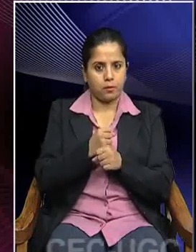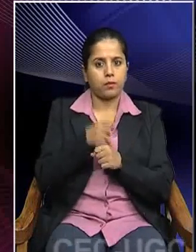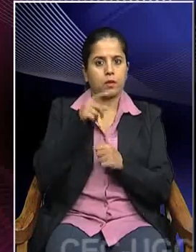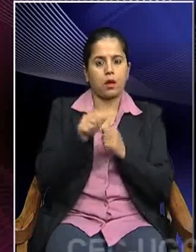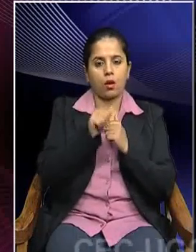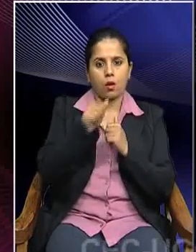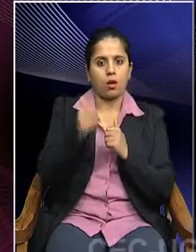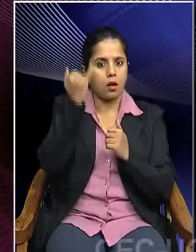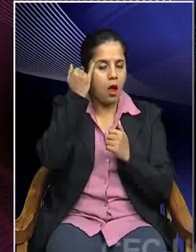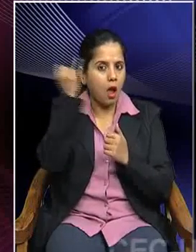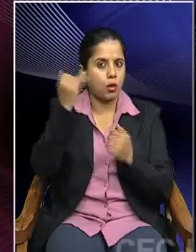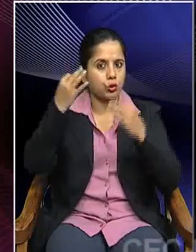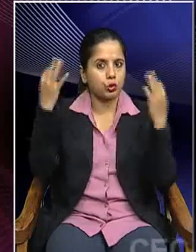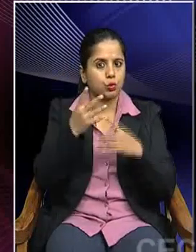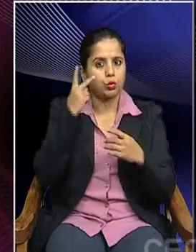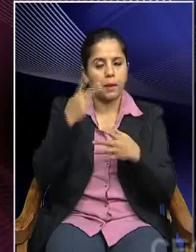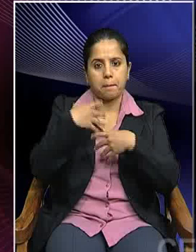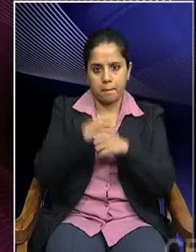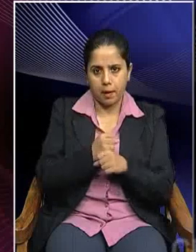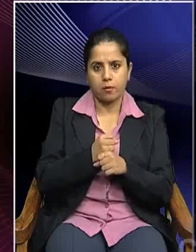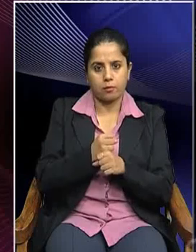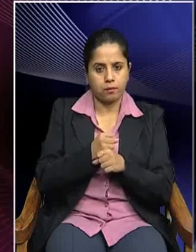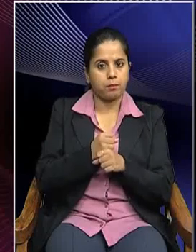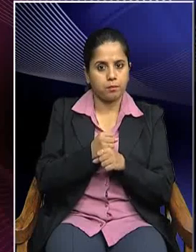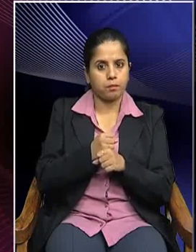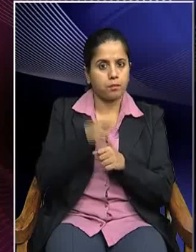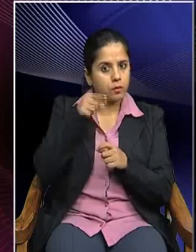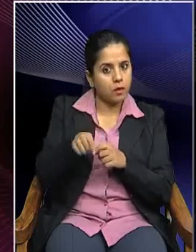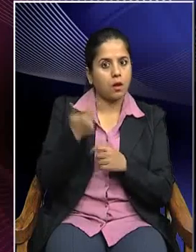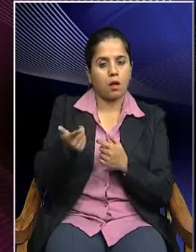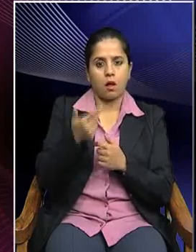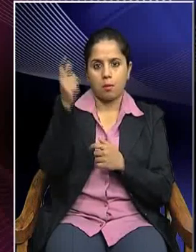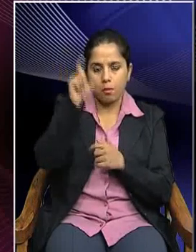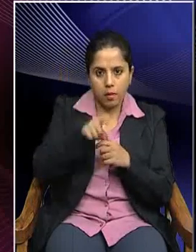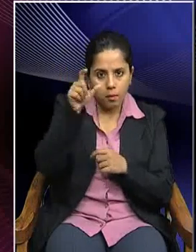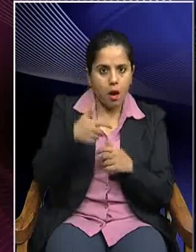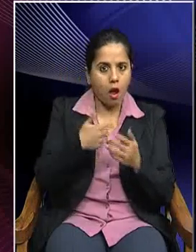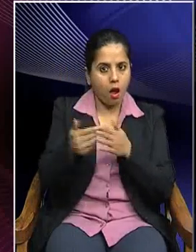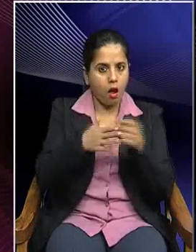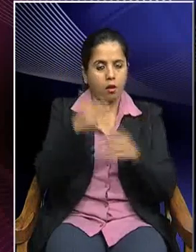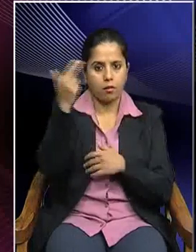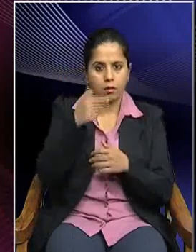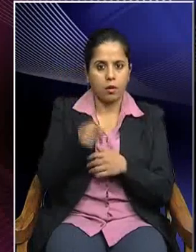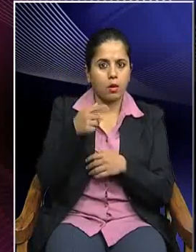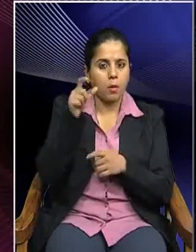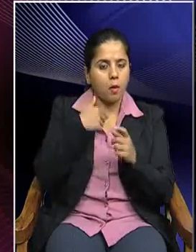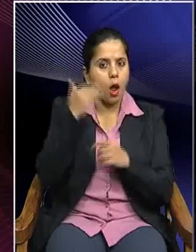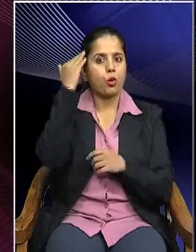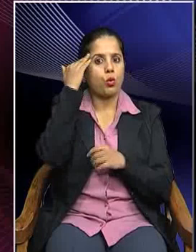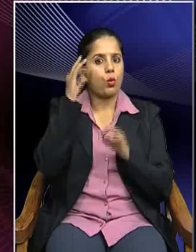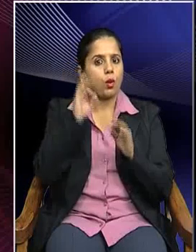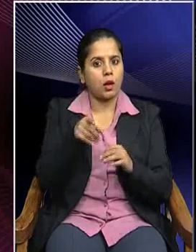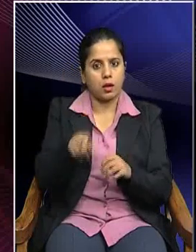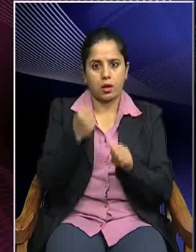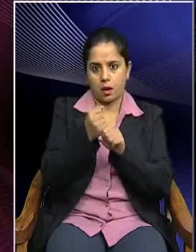distinct identity in artistry that gets known to us as